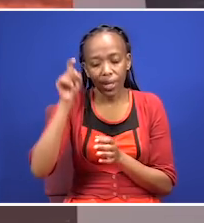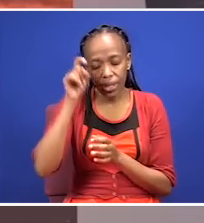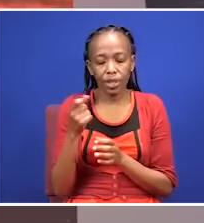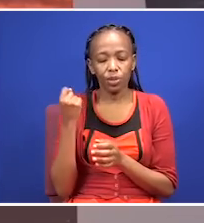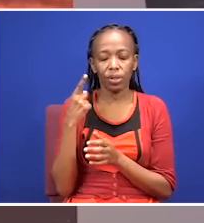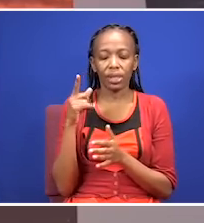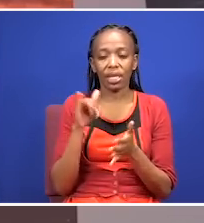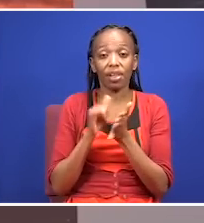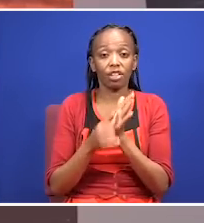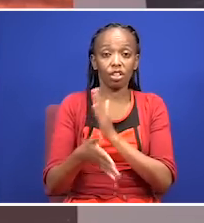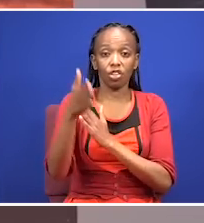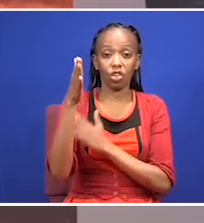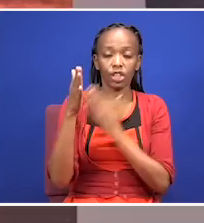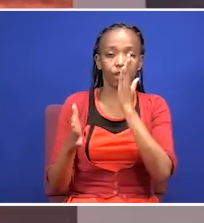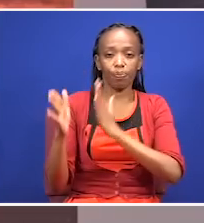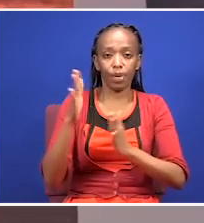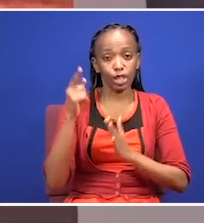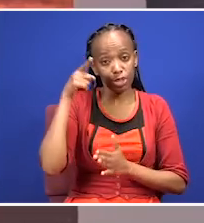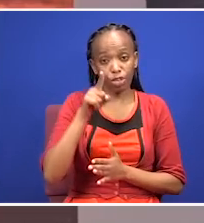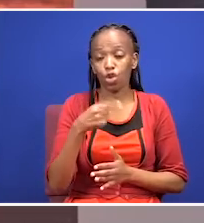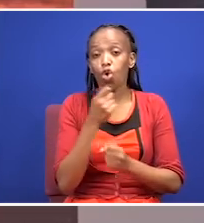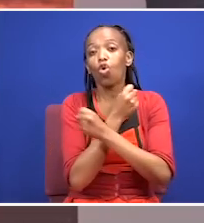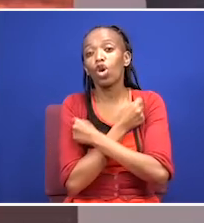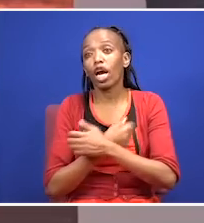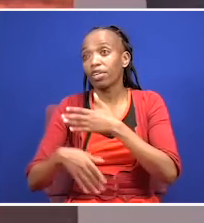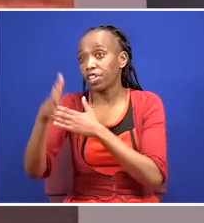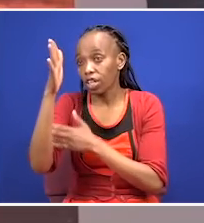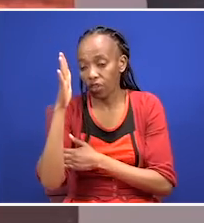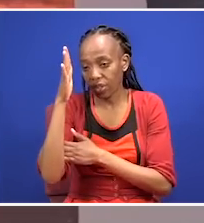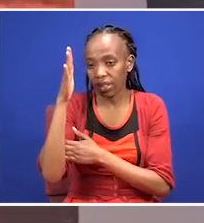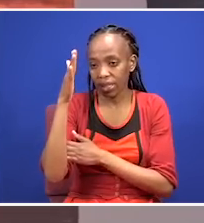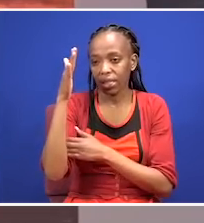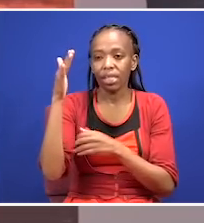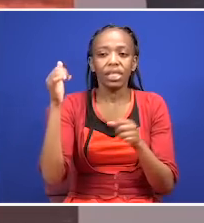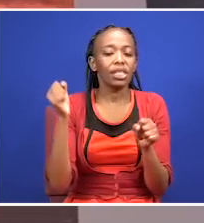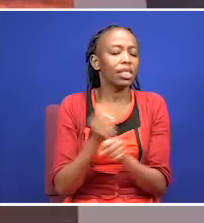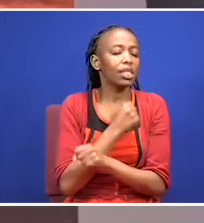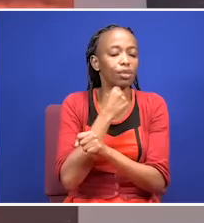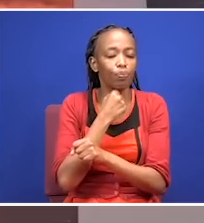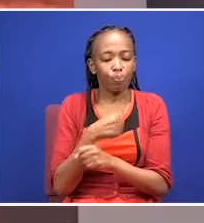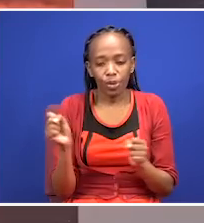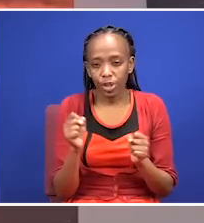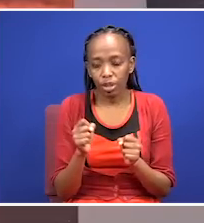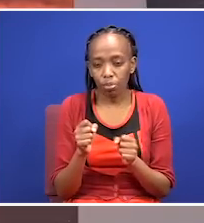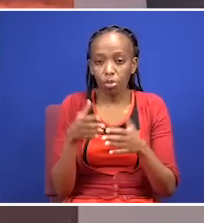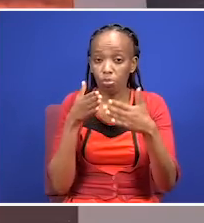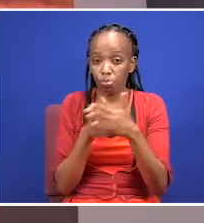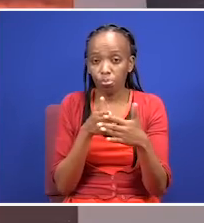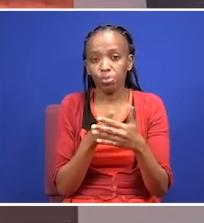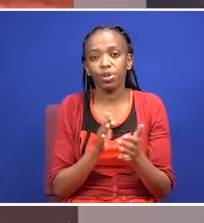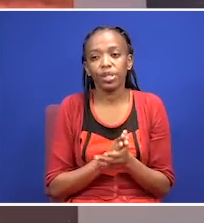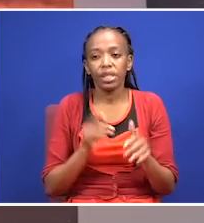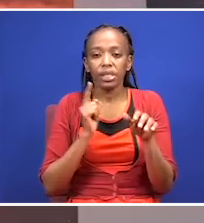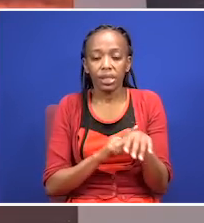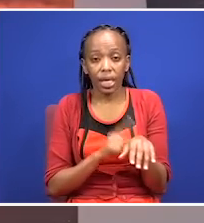to appreciate the fact that god's plans for you who loves him can never be sorted